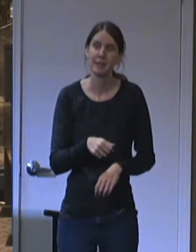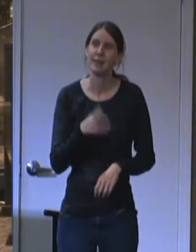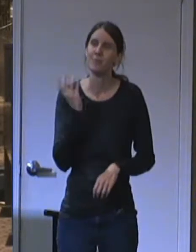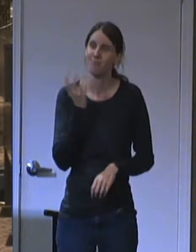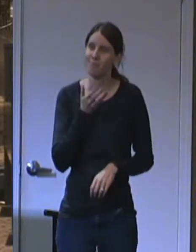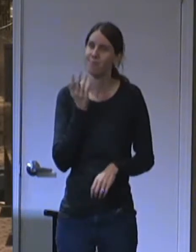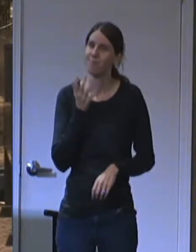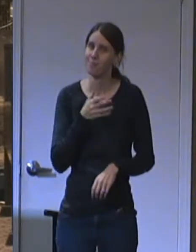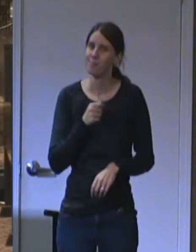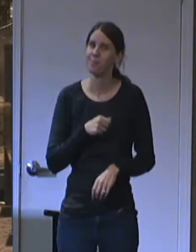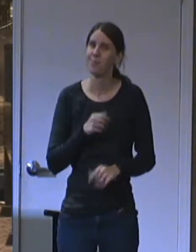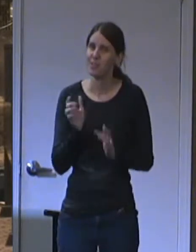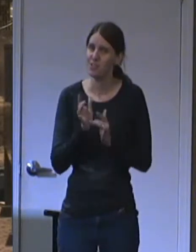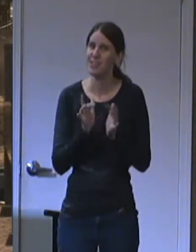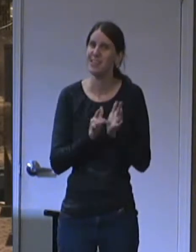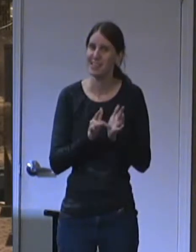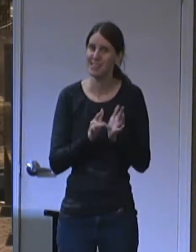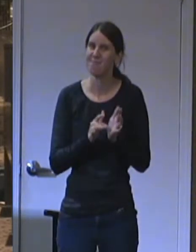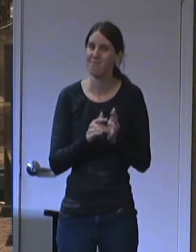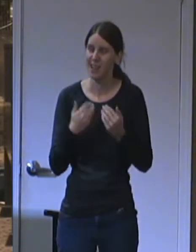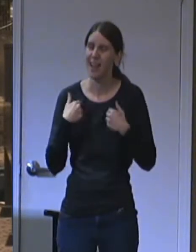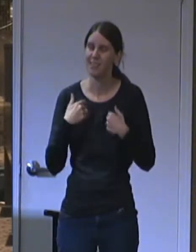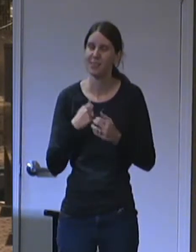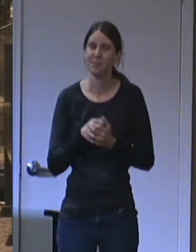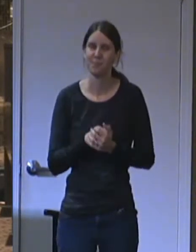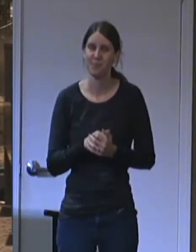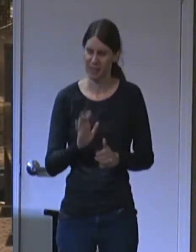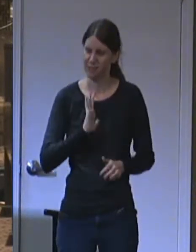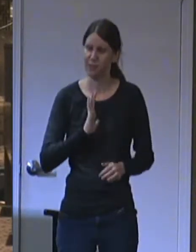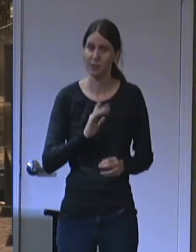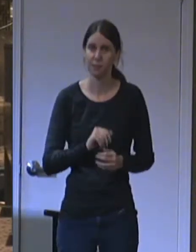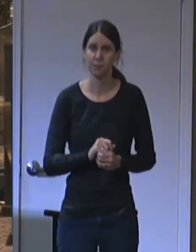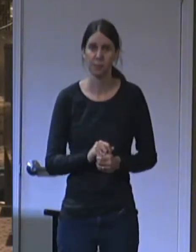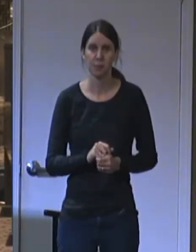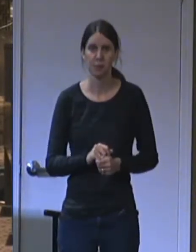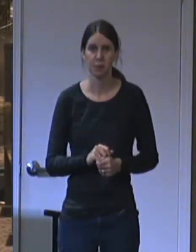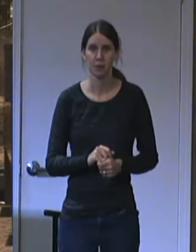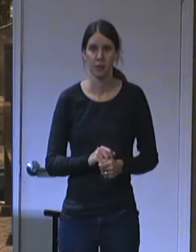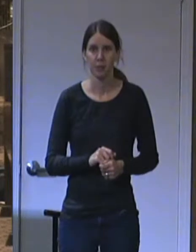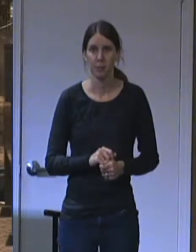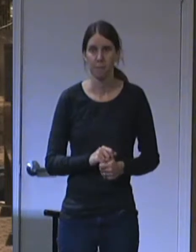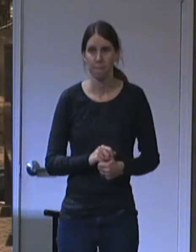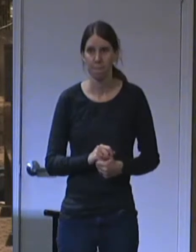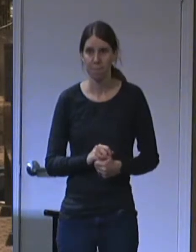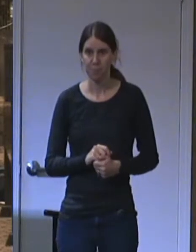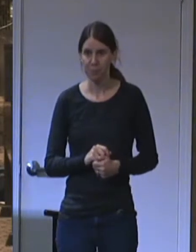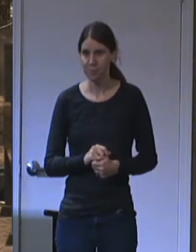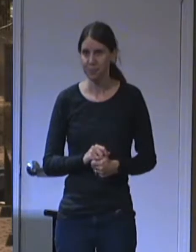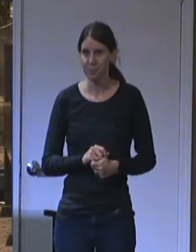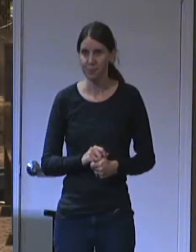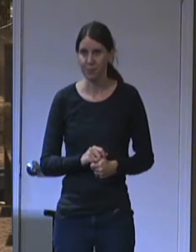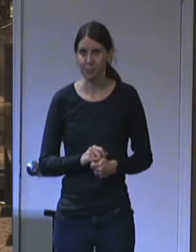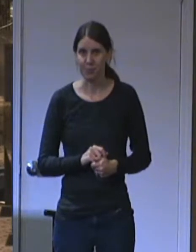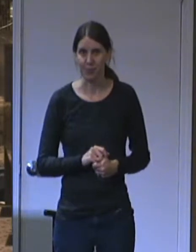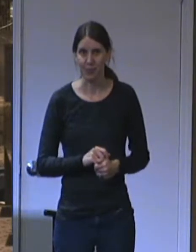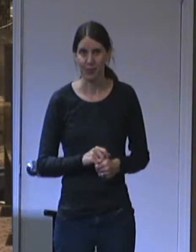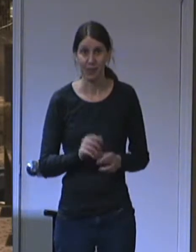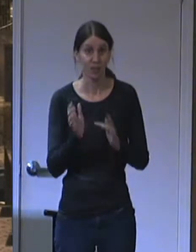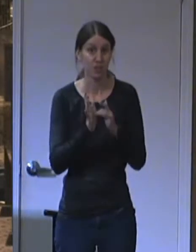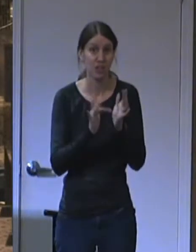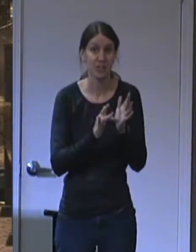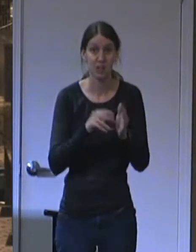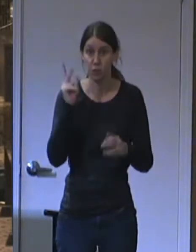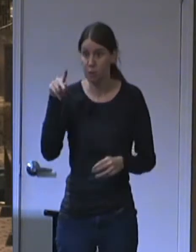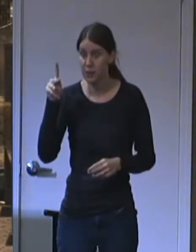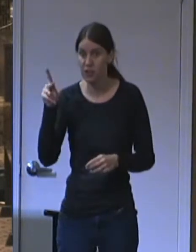Not with Jesus there. You know, there were 5,000 people around and they said, we don't have anything to feed him. Jesus said, well, what do